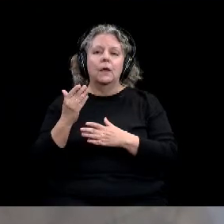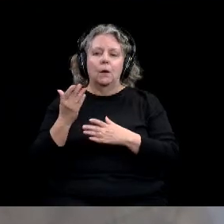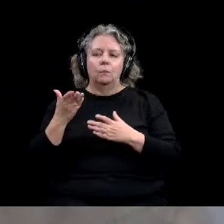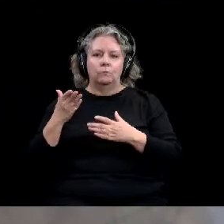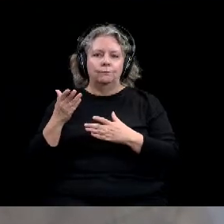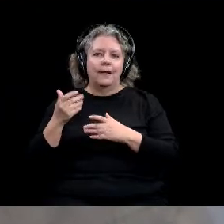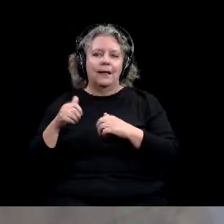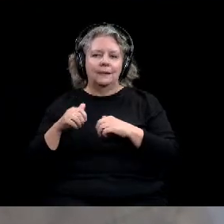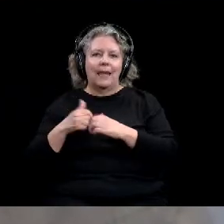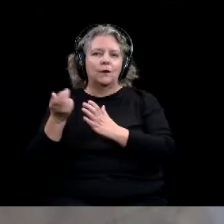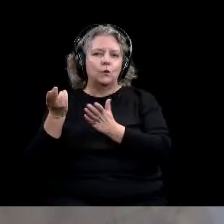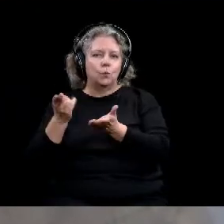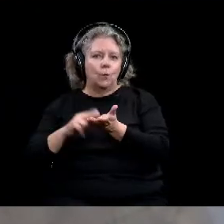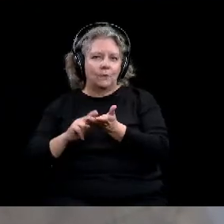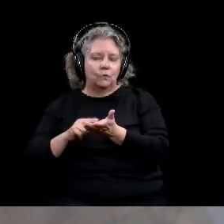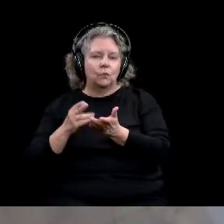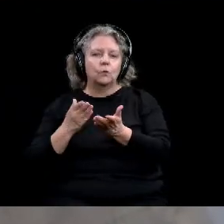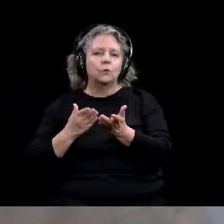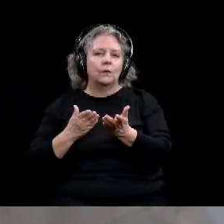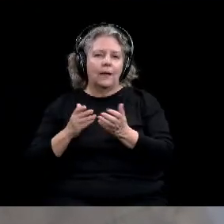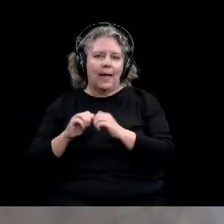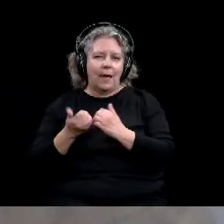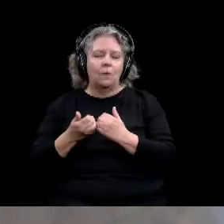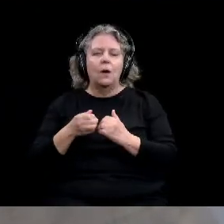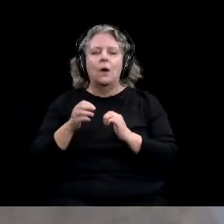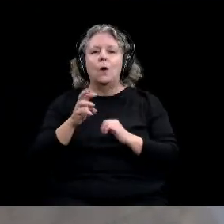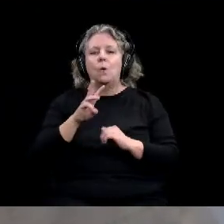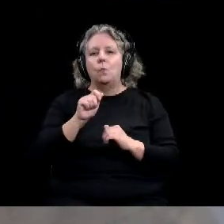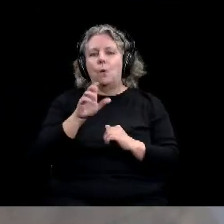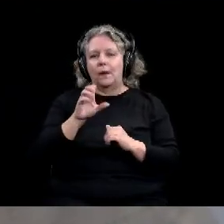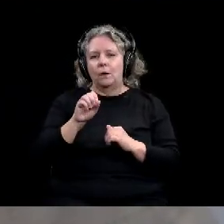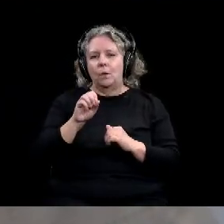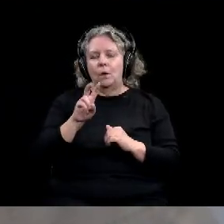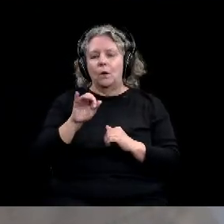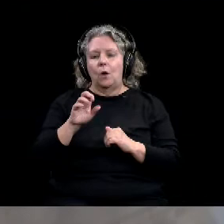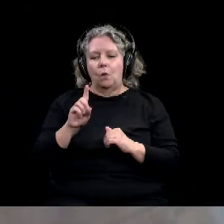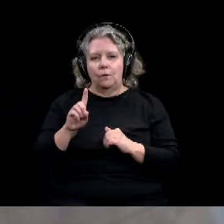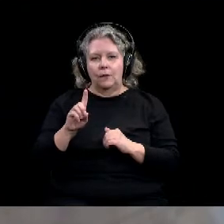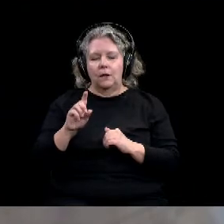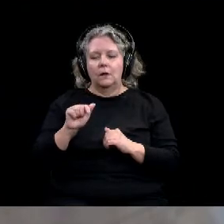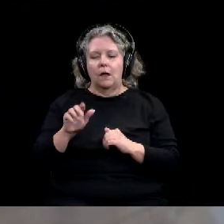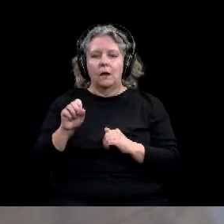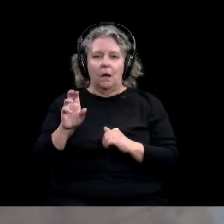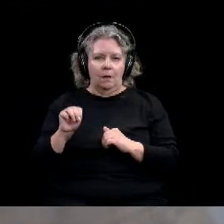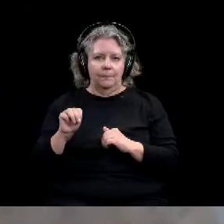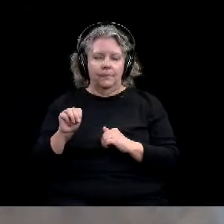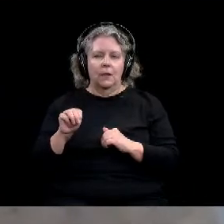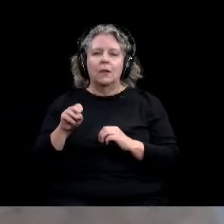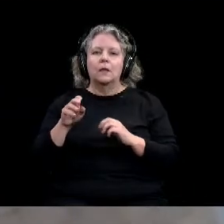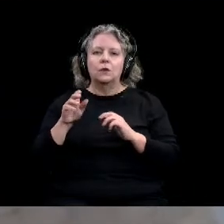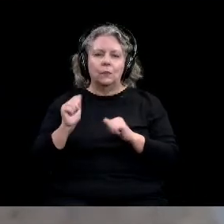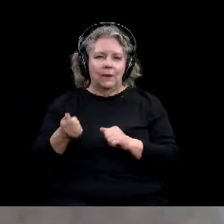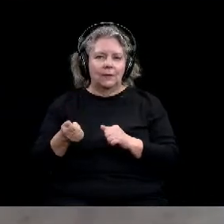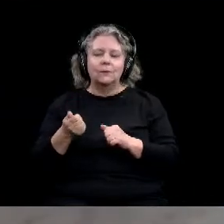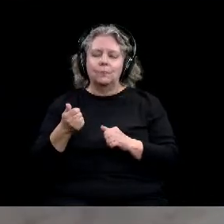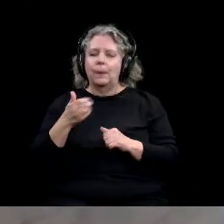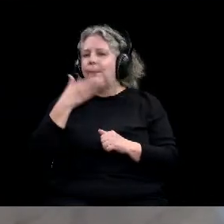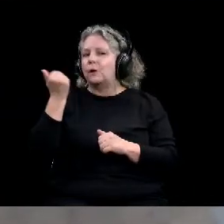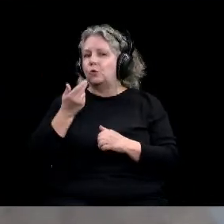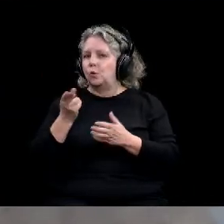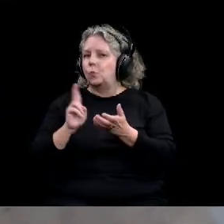is encouraged and walk-ups are welcome. This is a saliva test and not the brain tickler, as we like to call